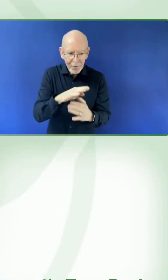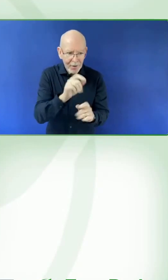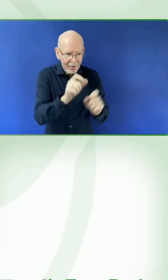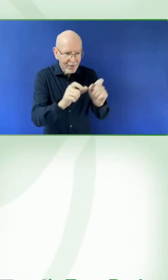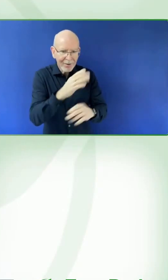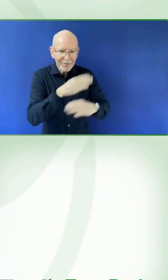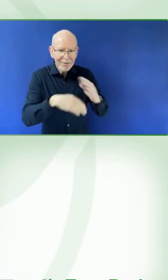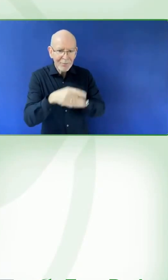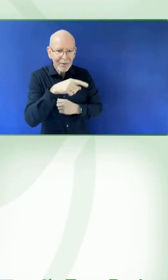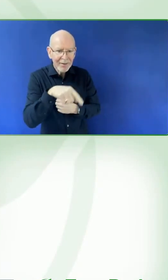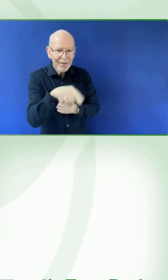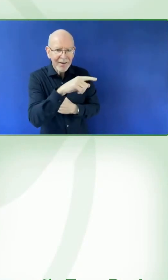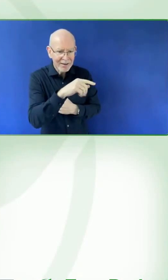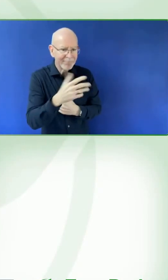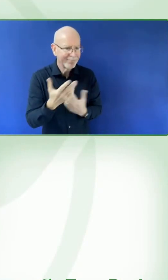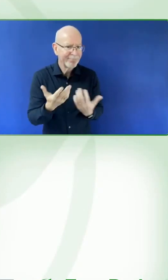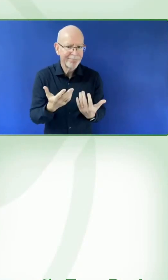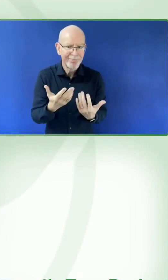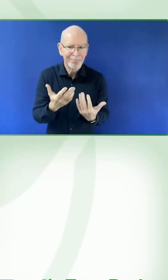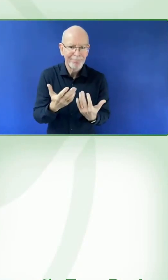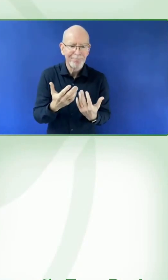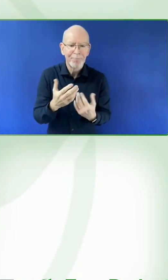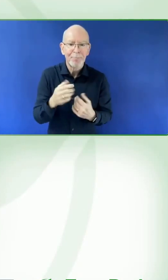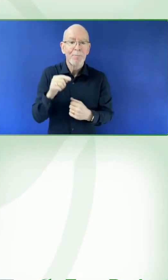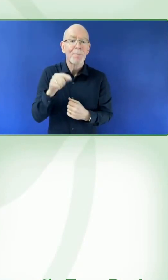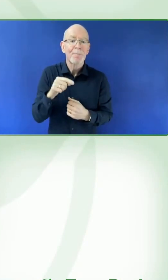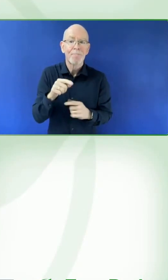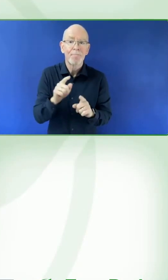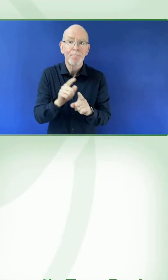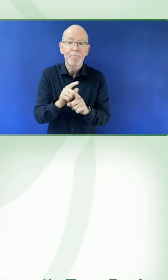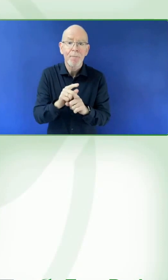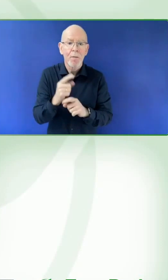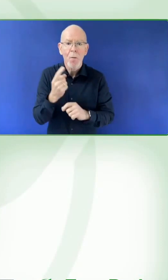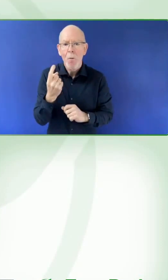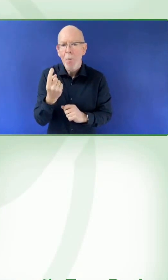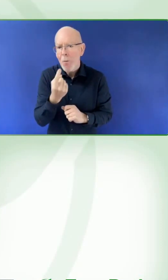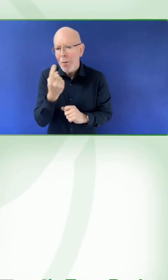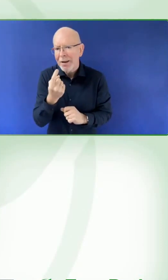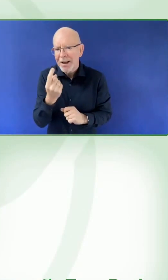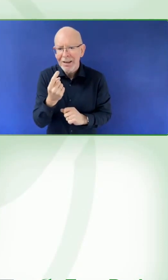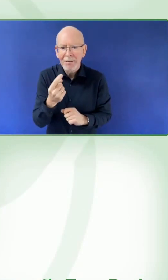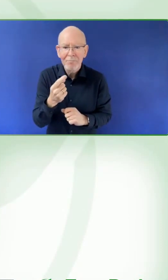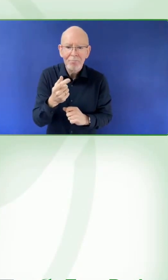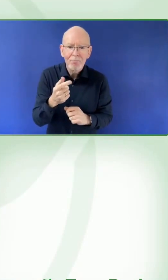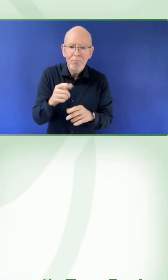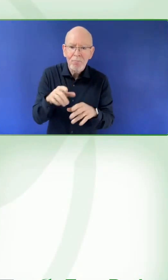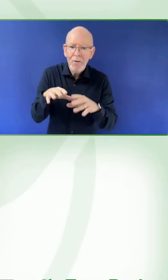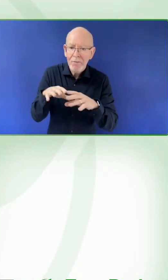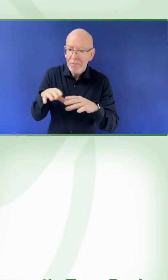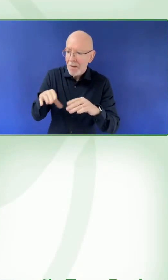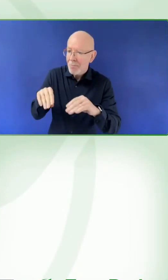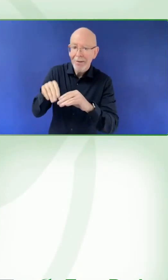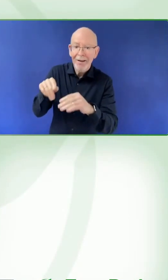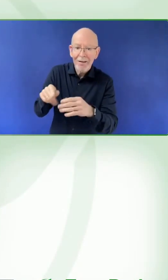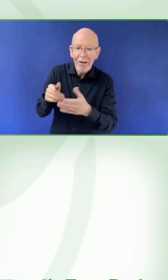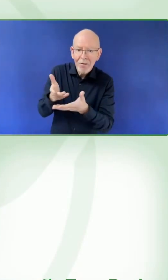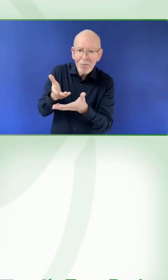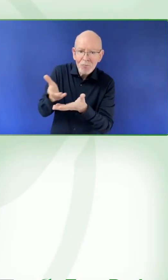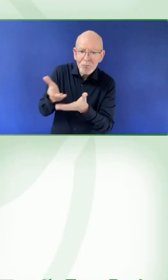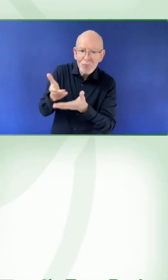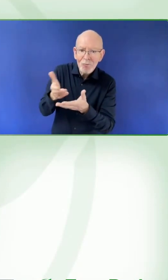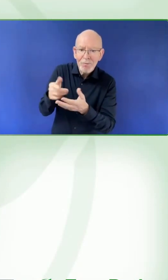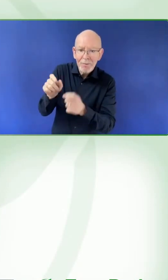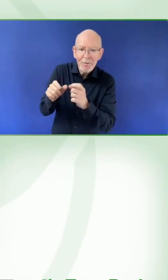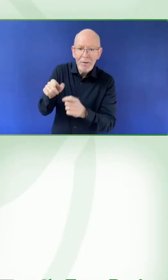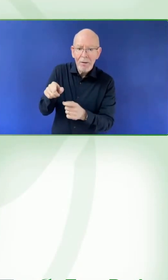consent, denial of access to contraceptive methods, and lack of information regarding sexual and reproductive health,